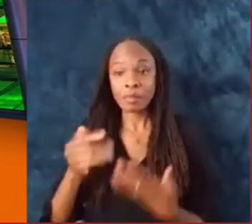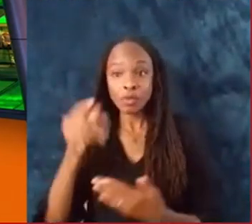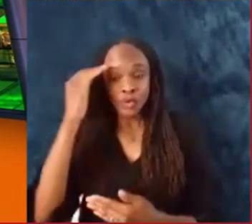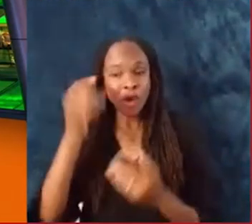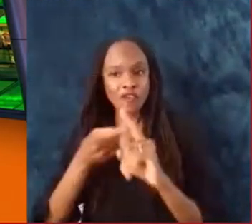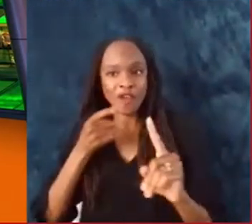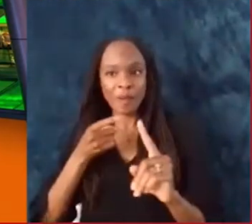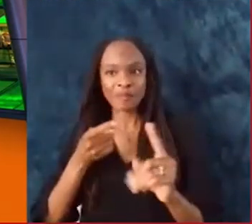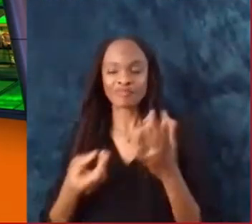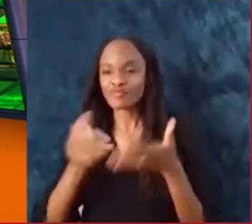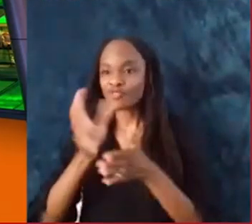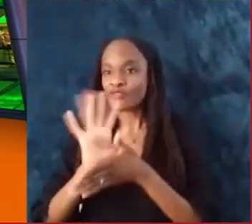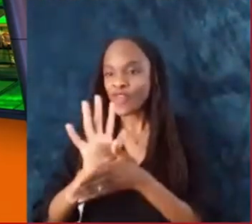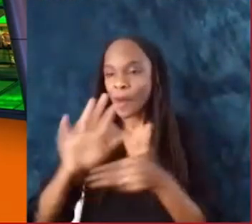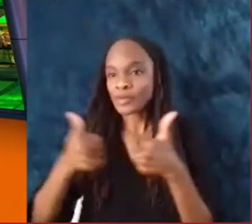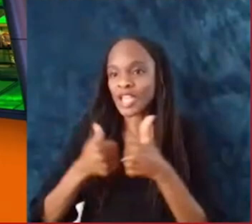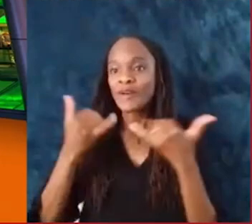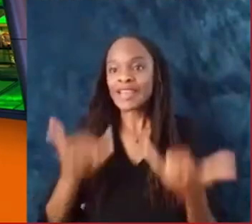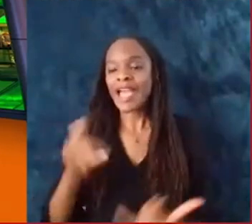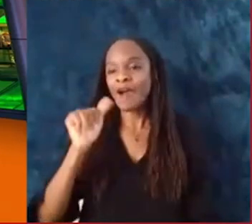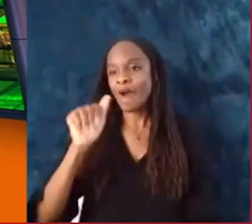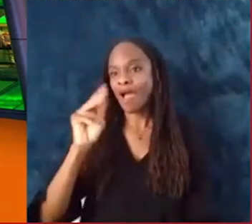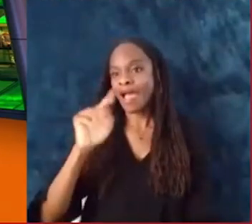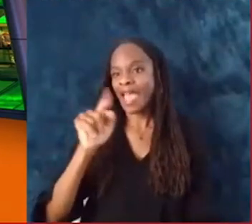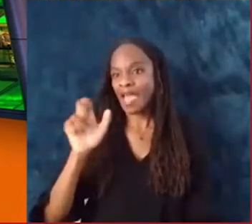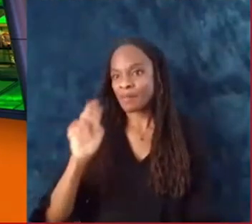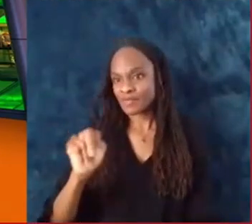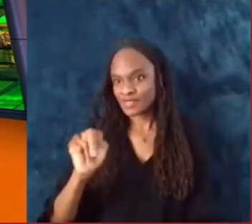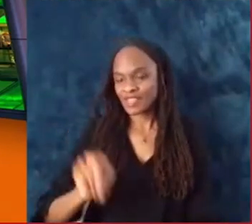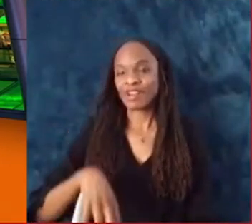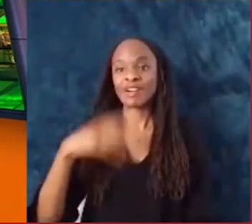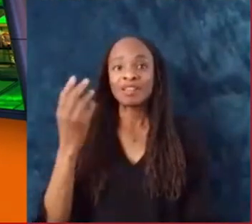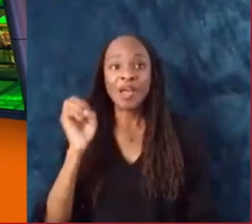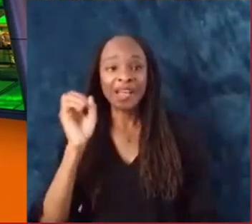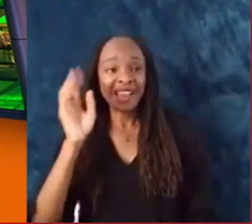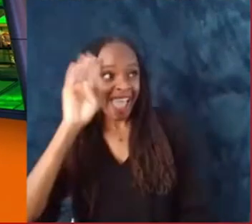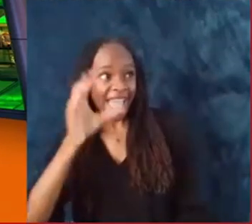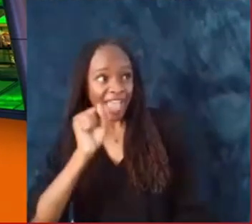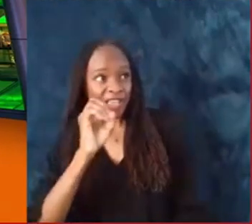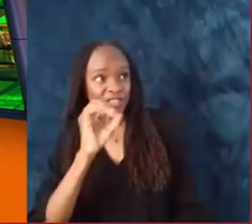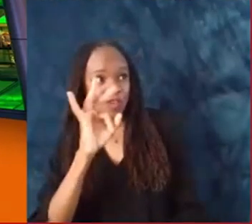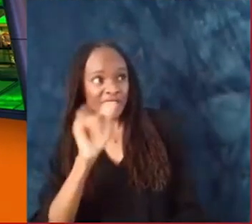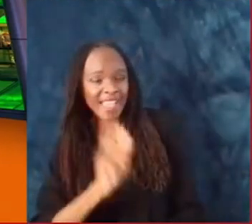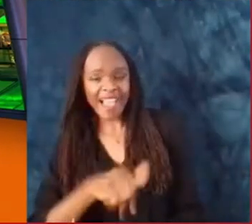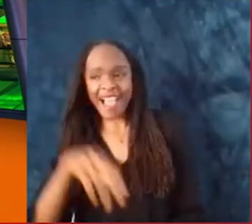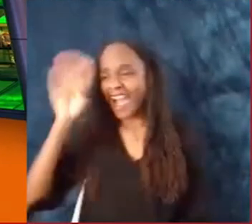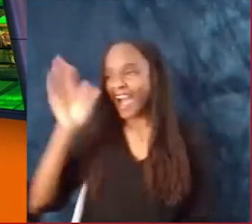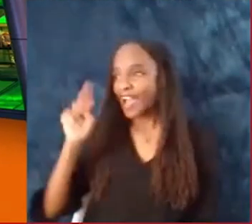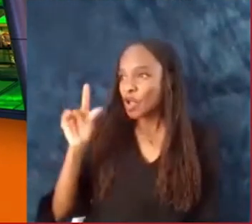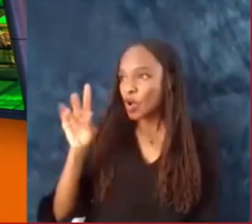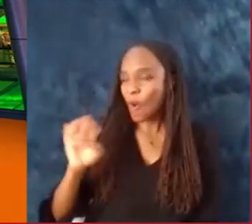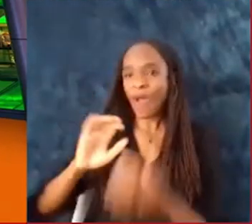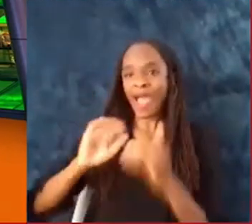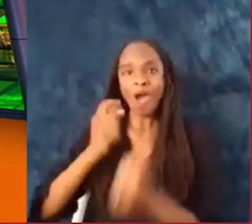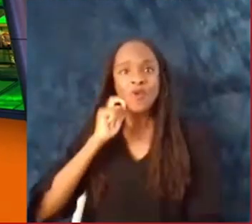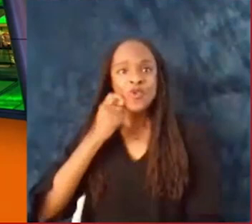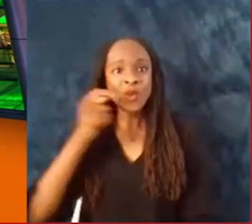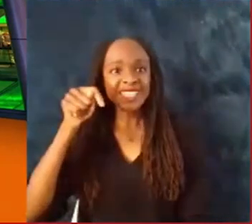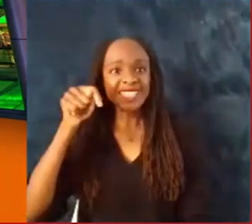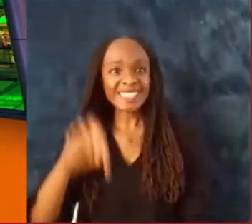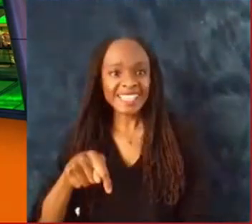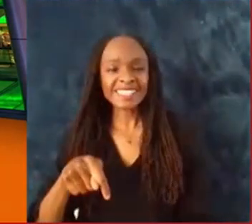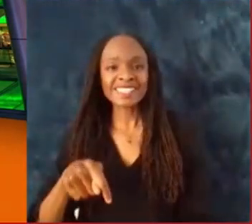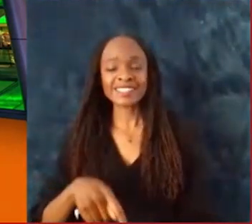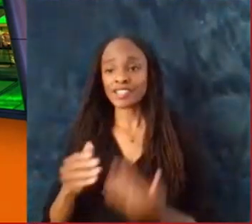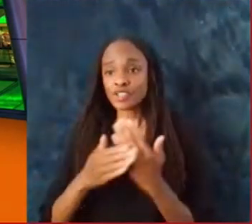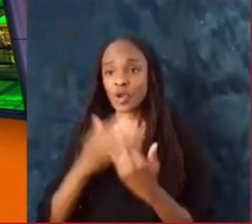and now Amazon's Loudermilk. Hey, Sofiya! Hi, Nicole! How cool is this? It's almost